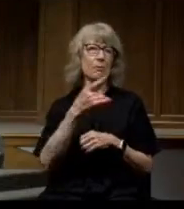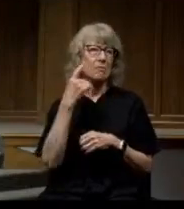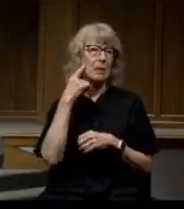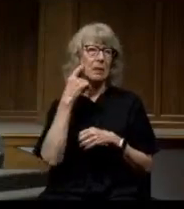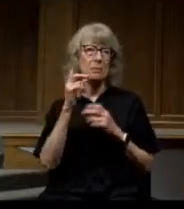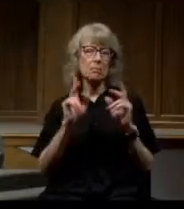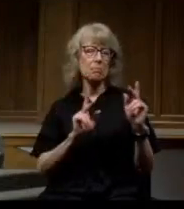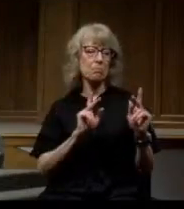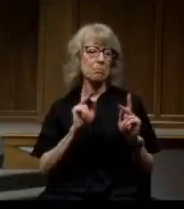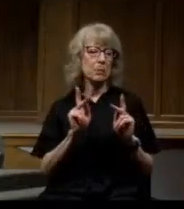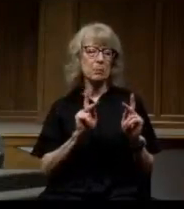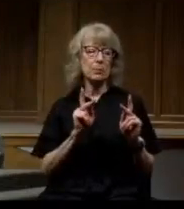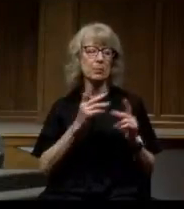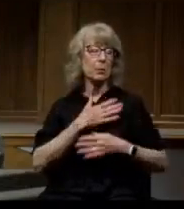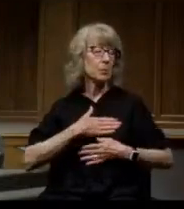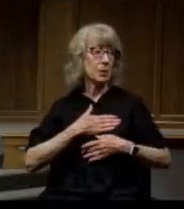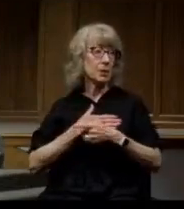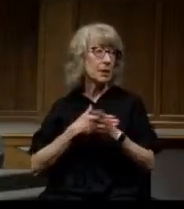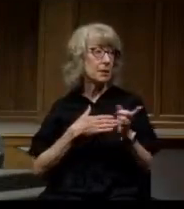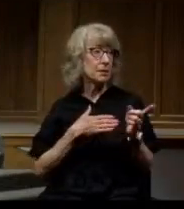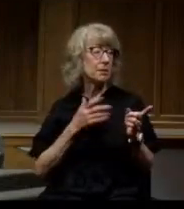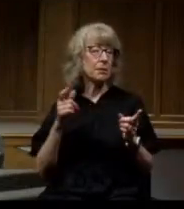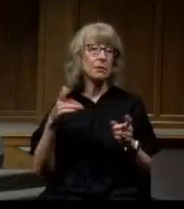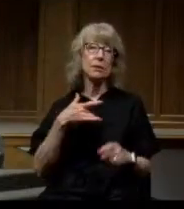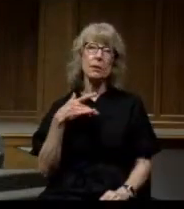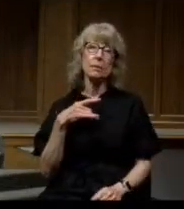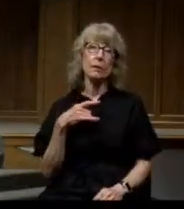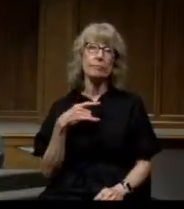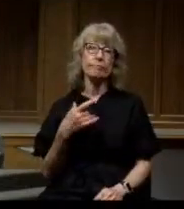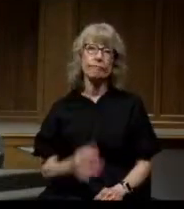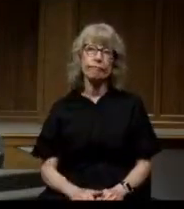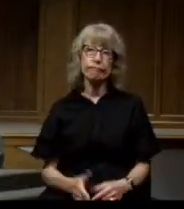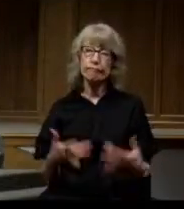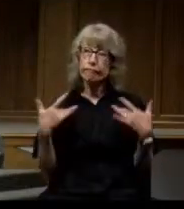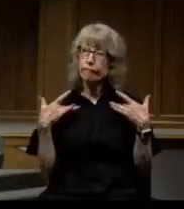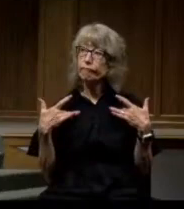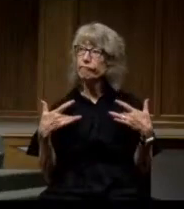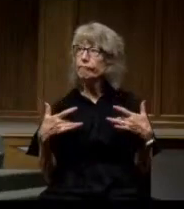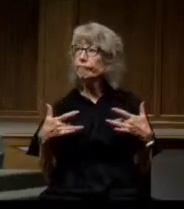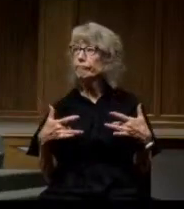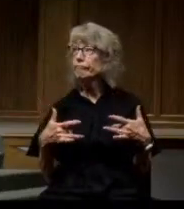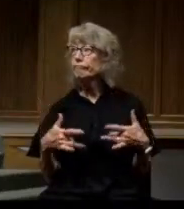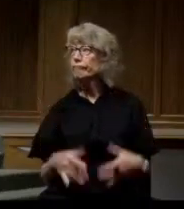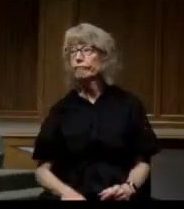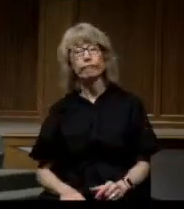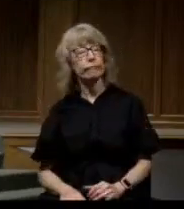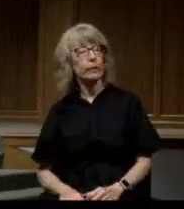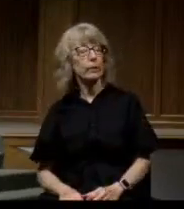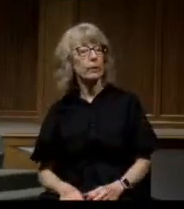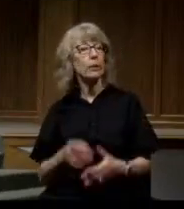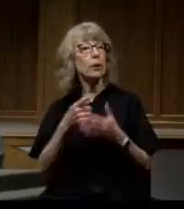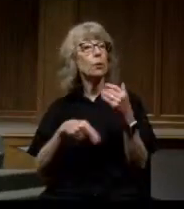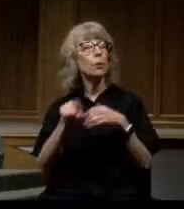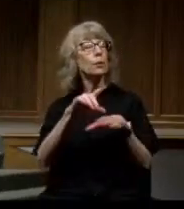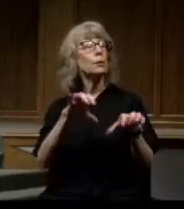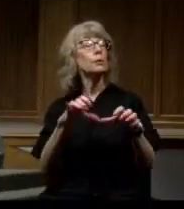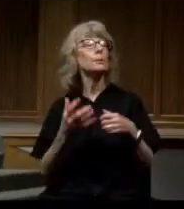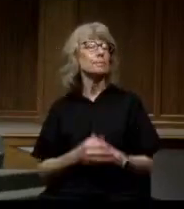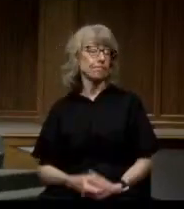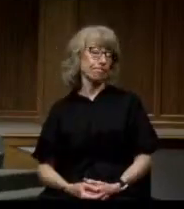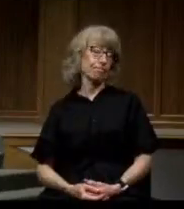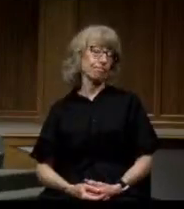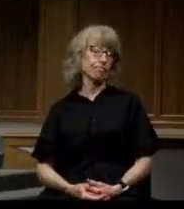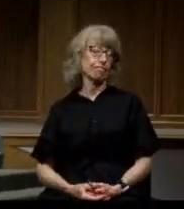and you're just seething, very low level, day after day after day. What do we do about these years of our